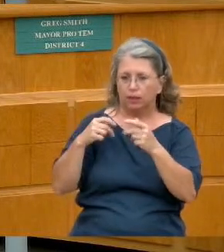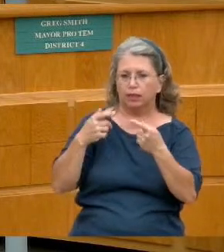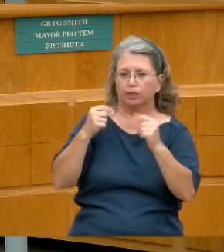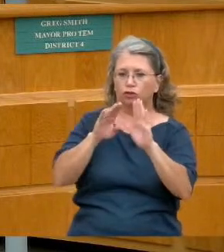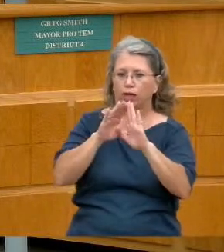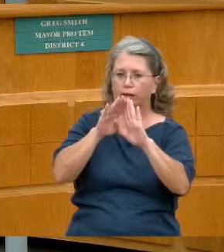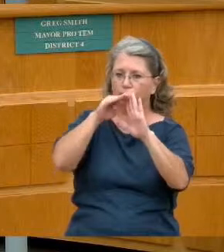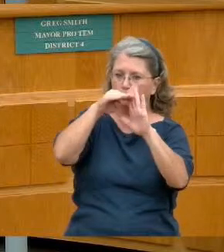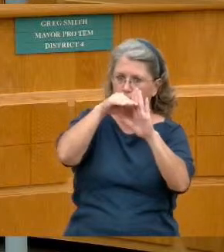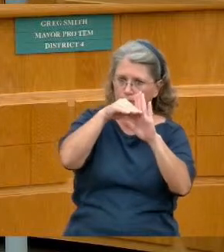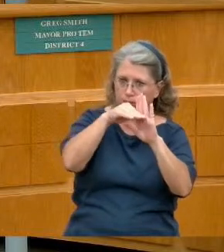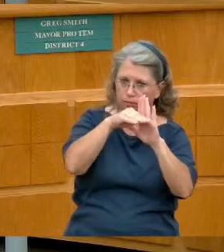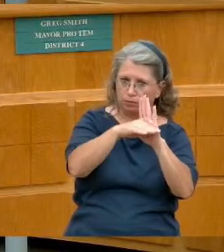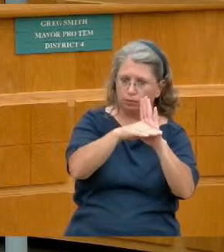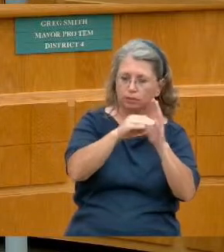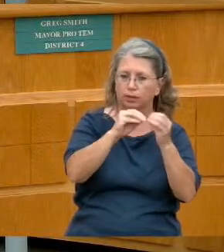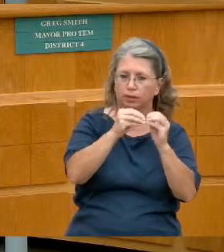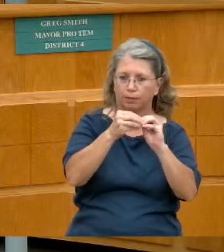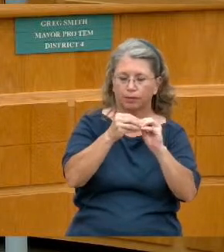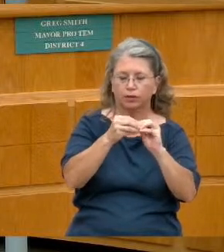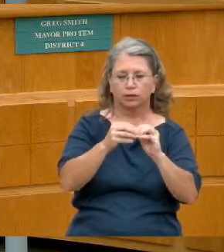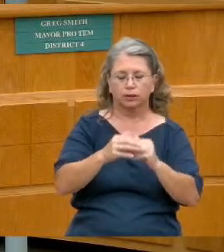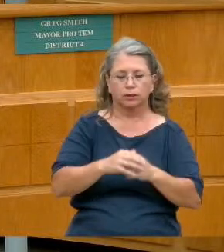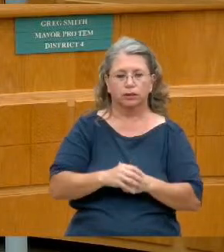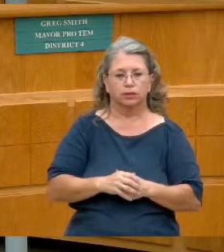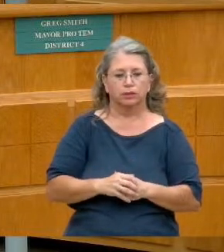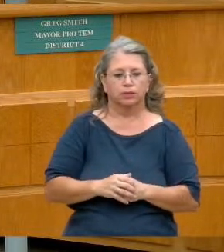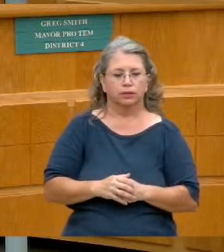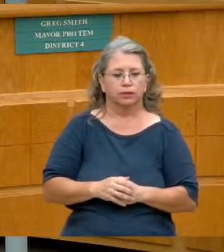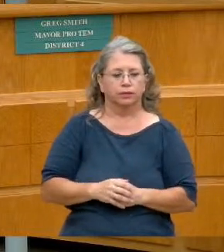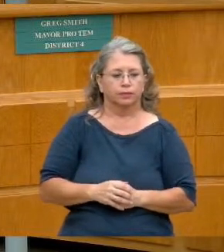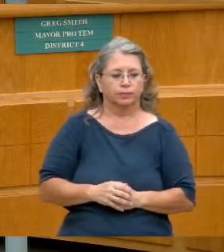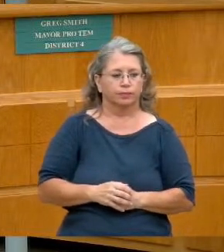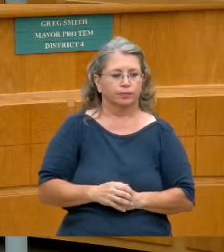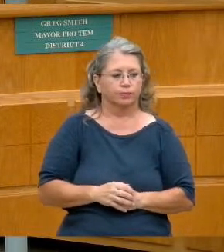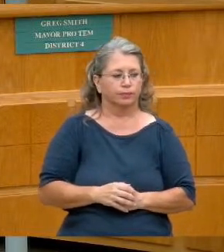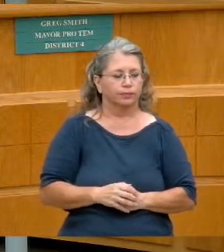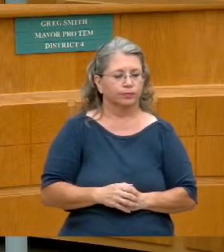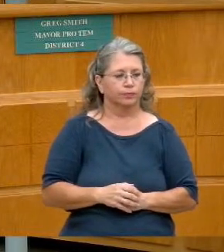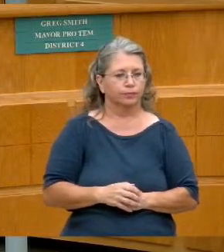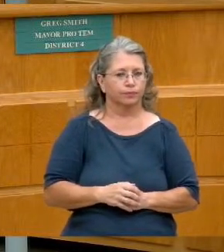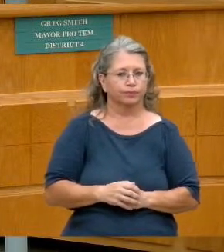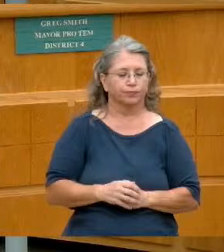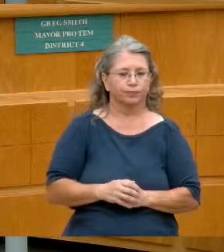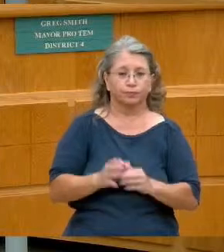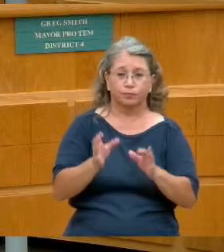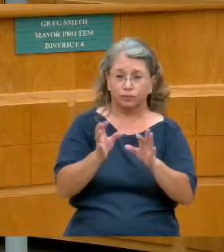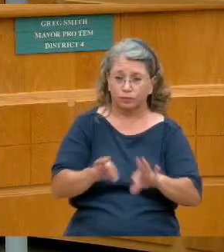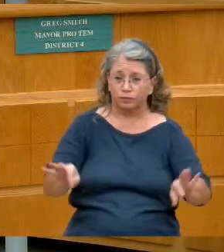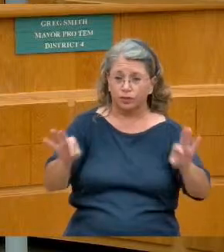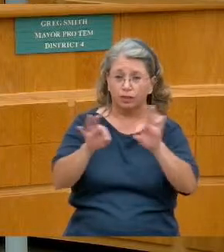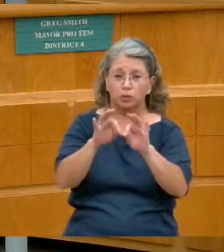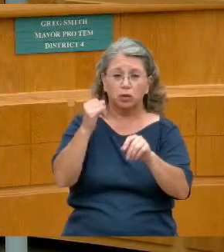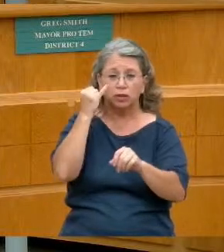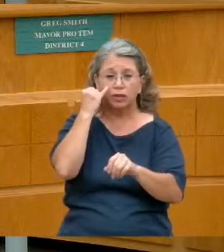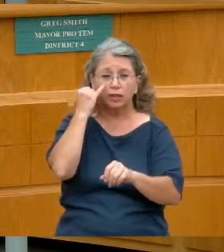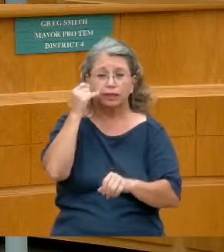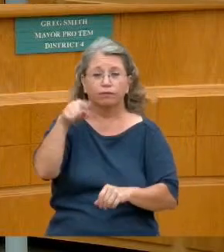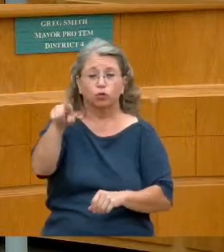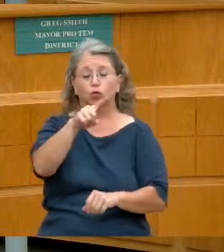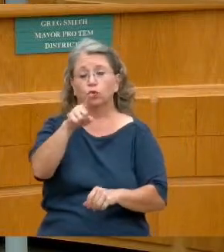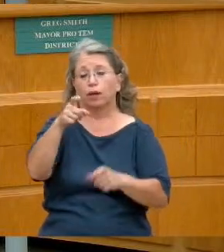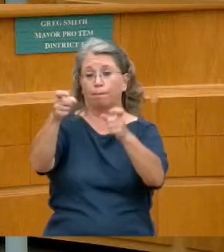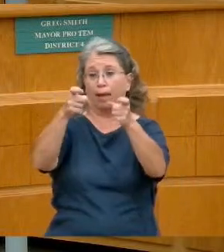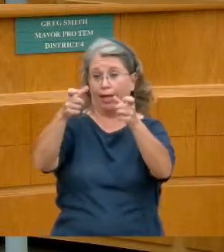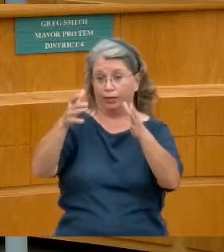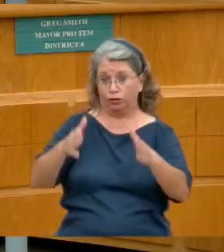because there's no doubt that we're riding up another one. So it's important if you're in a managerial position right now, COVID is